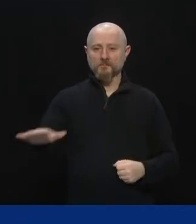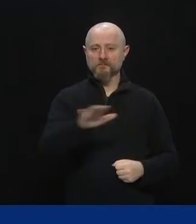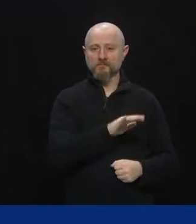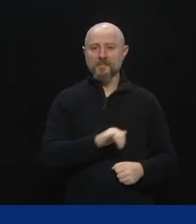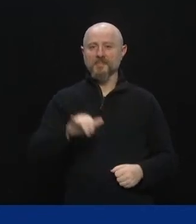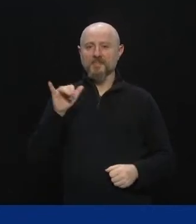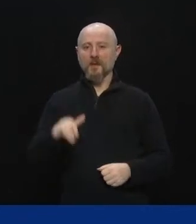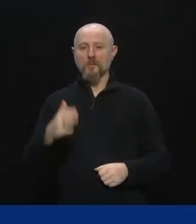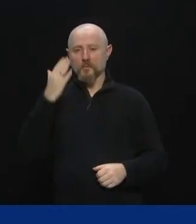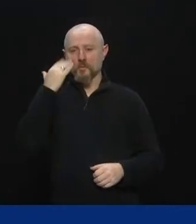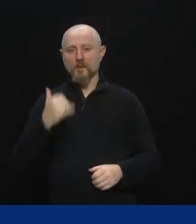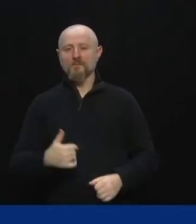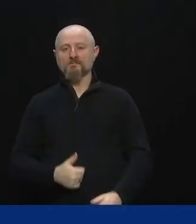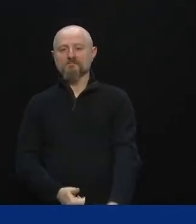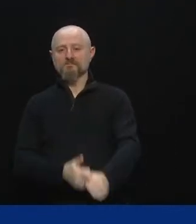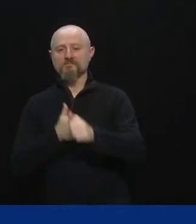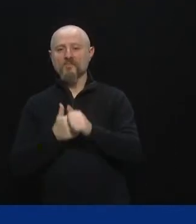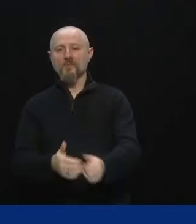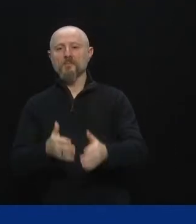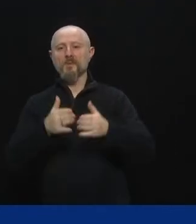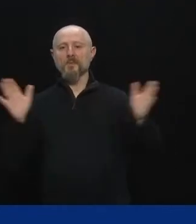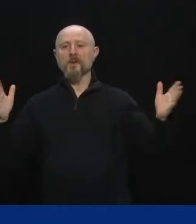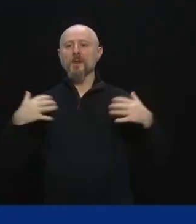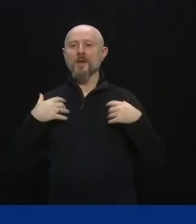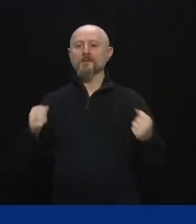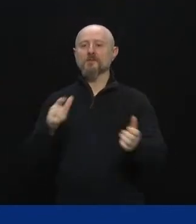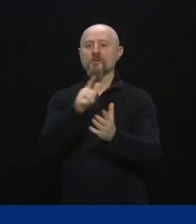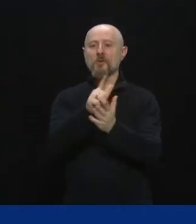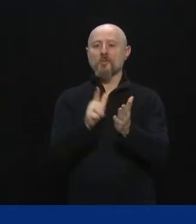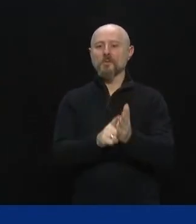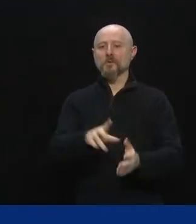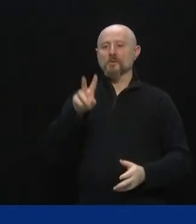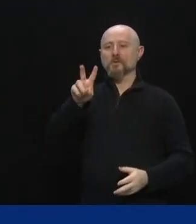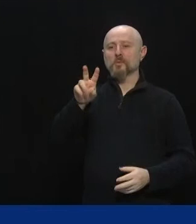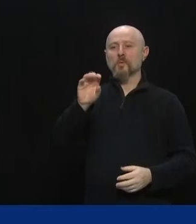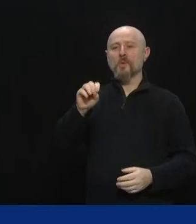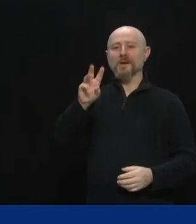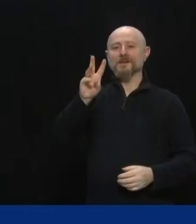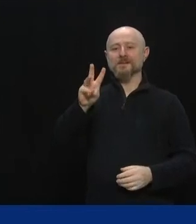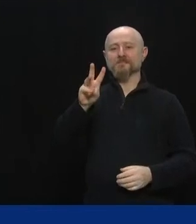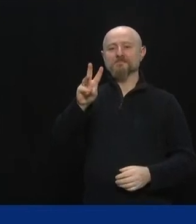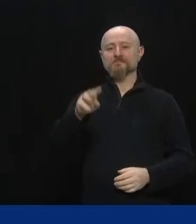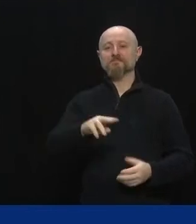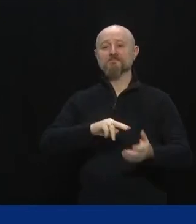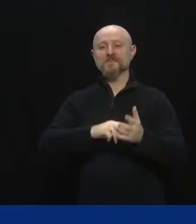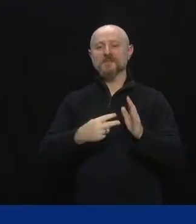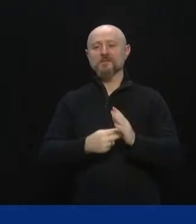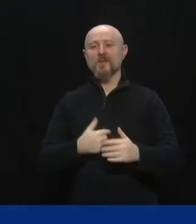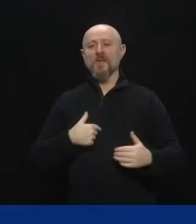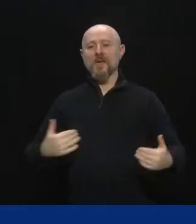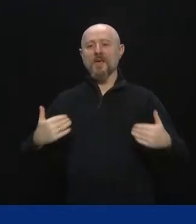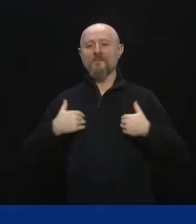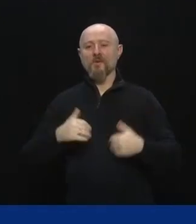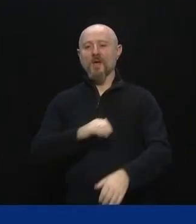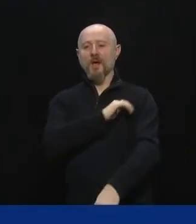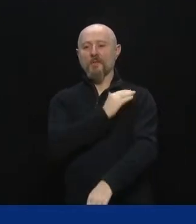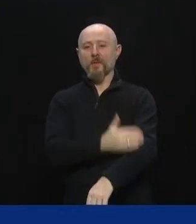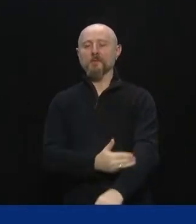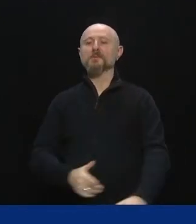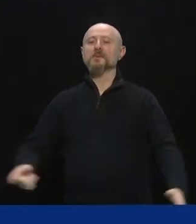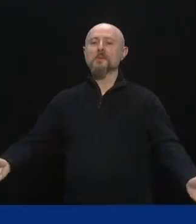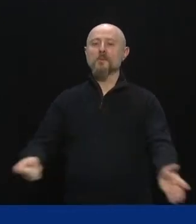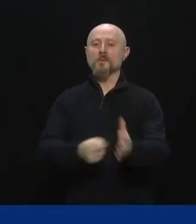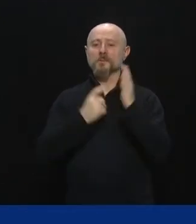follow Public Health Law number 206, granting the authority for us to require masking in